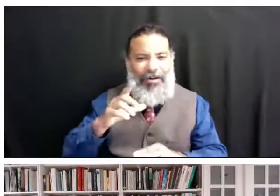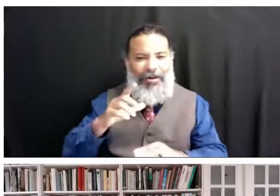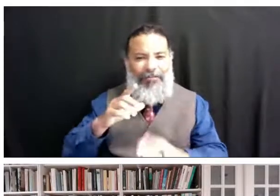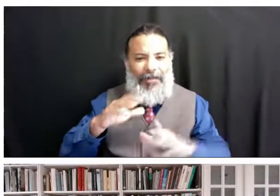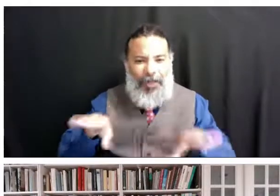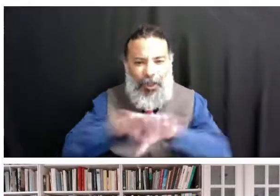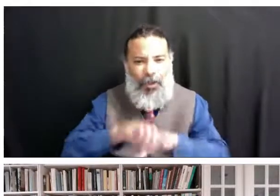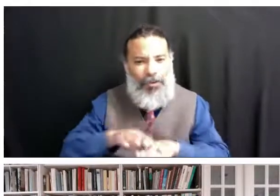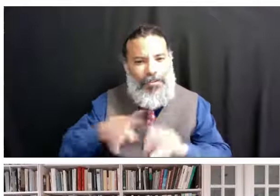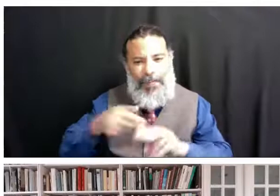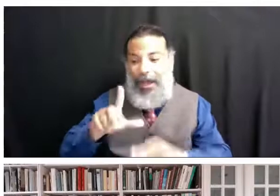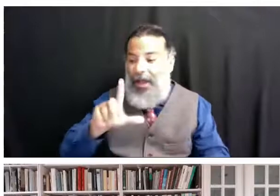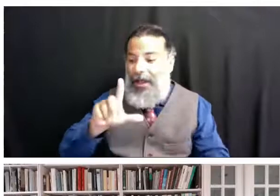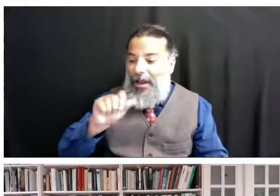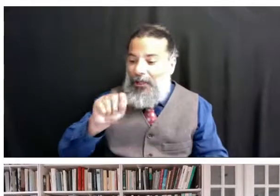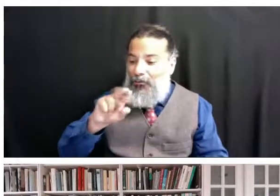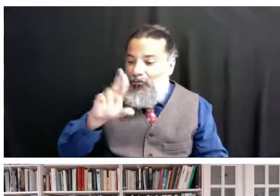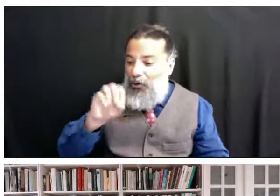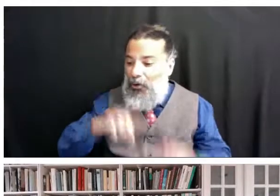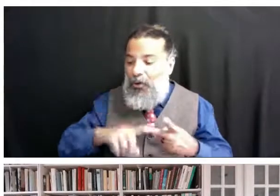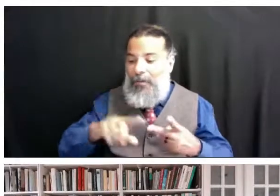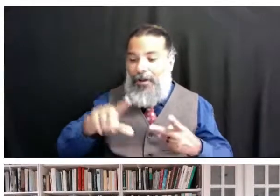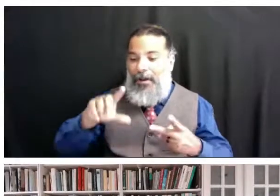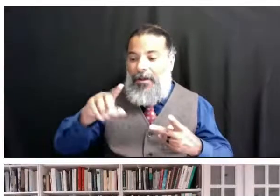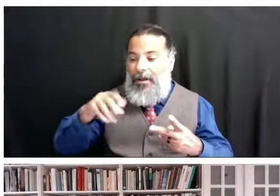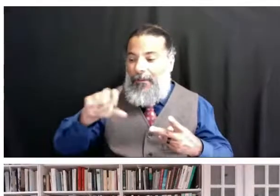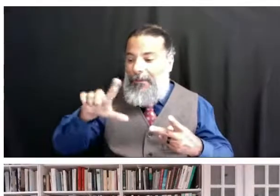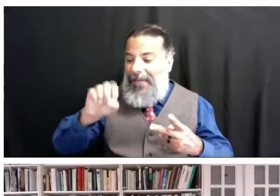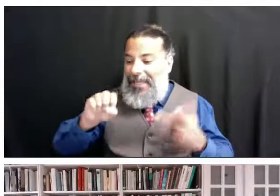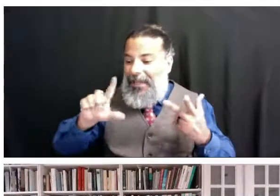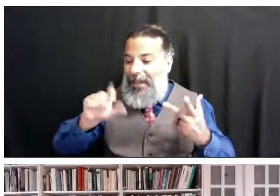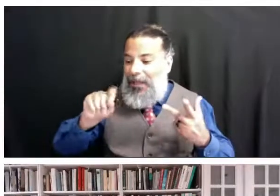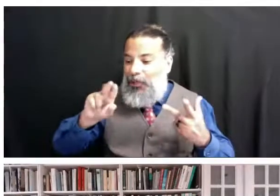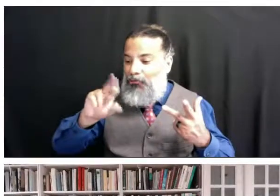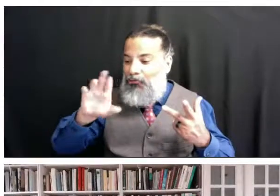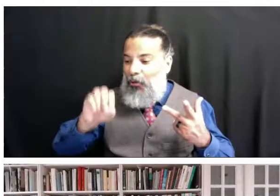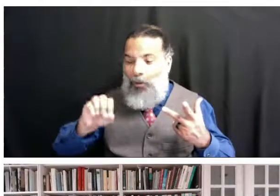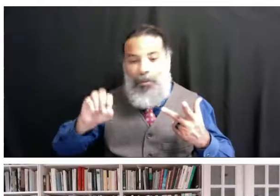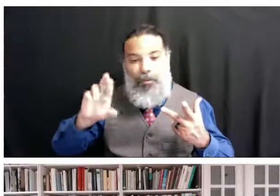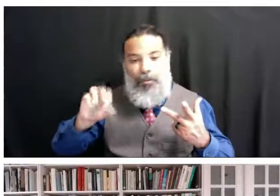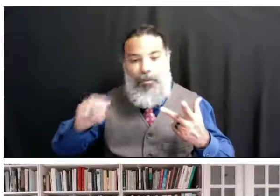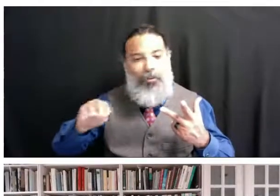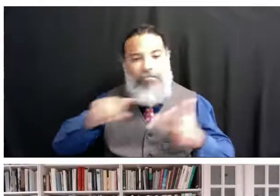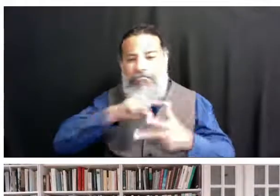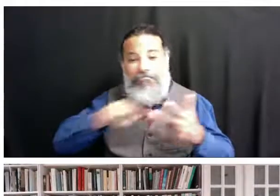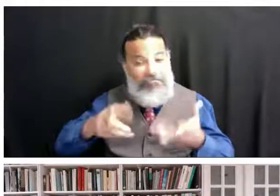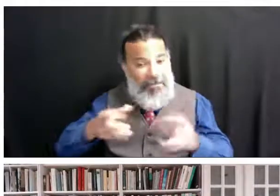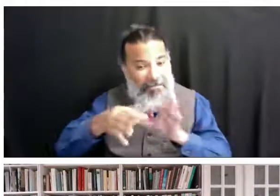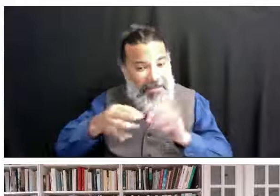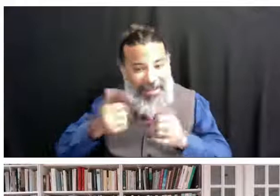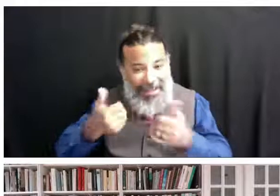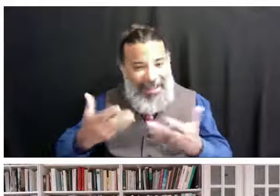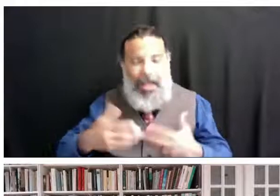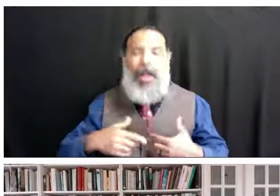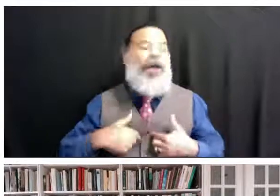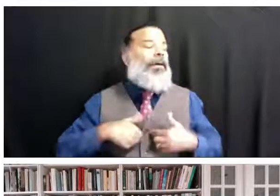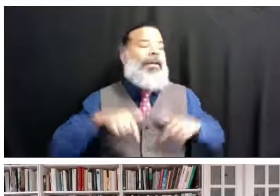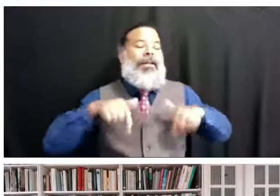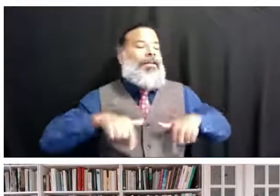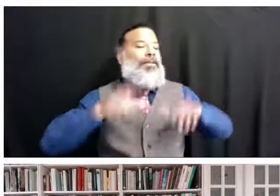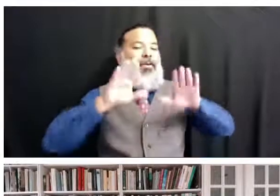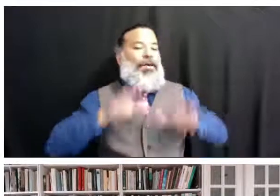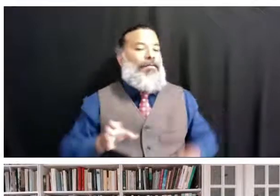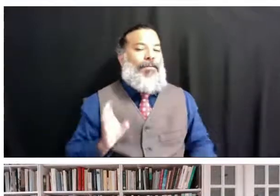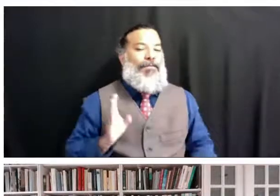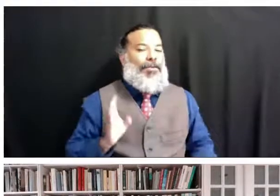or the Peale or the Latrobe room. I toss the mic over to you now. It's a wonderful